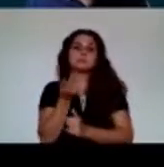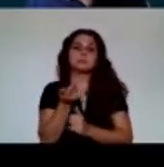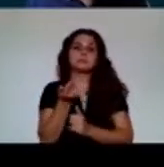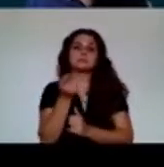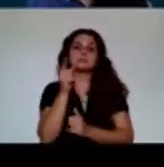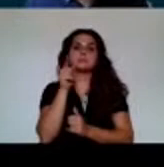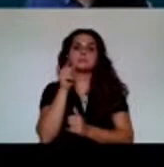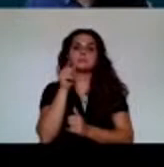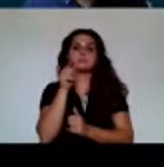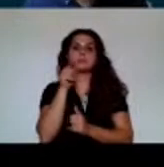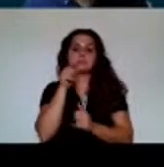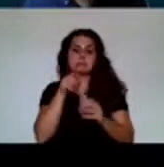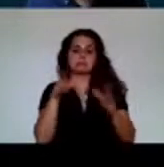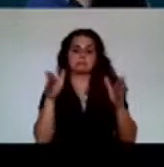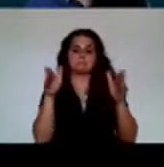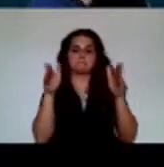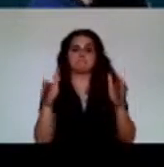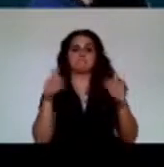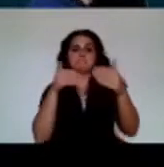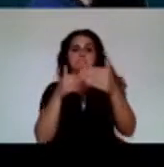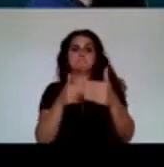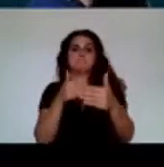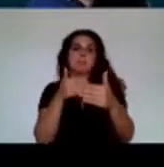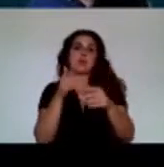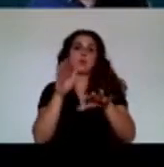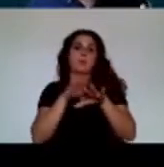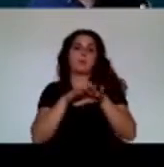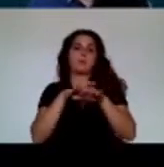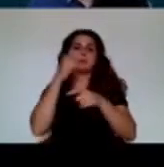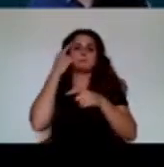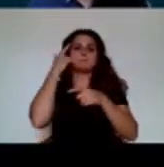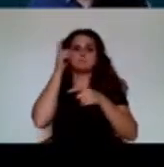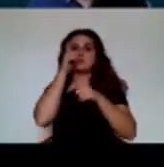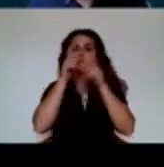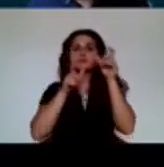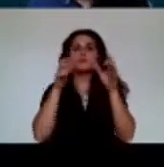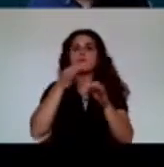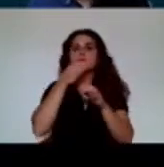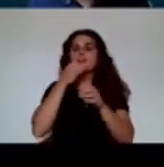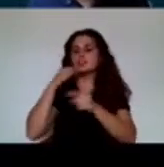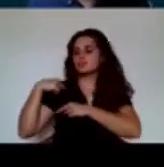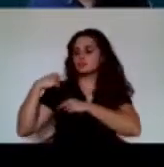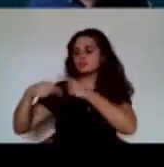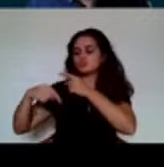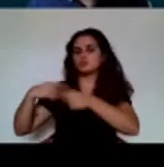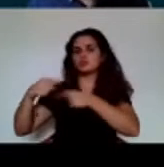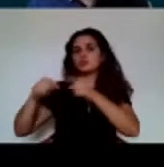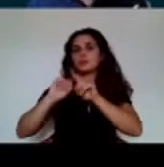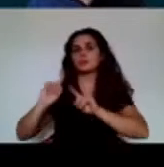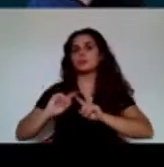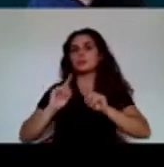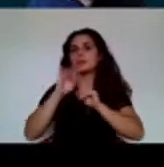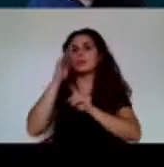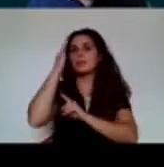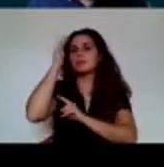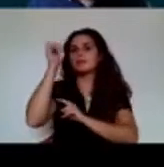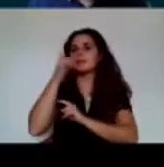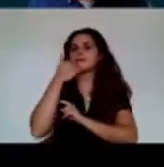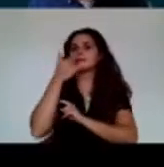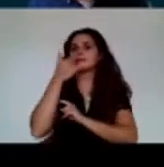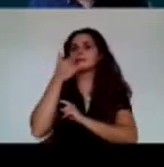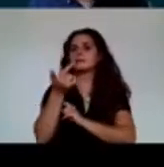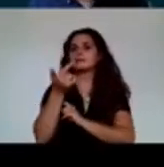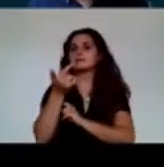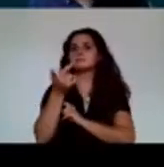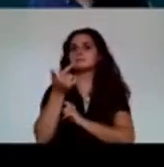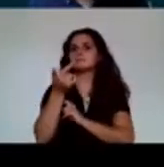this can be because people are actually thinking about different generations and the idea that they might have been exposed to